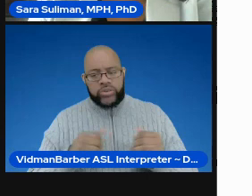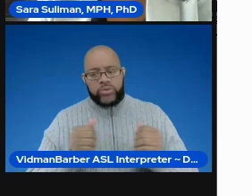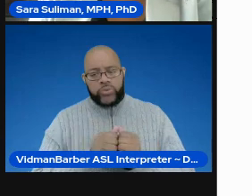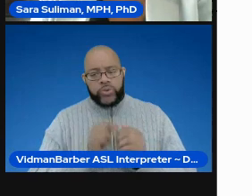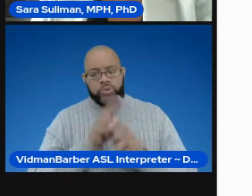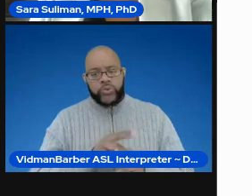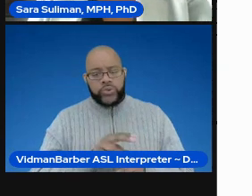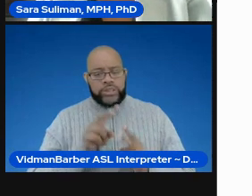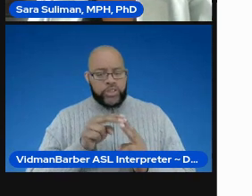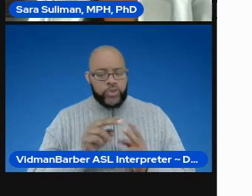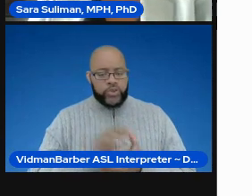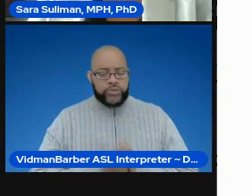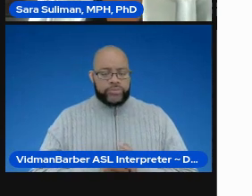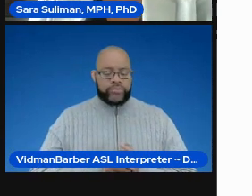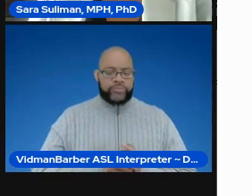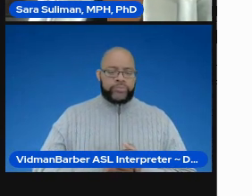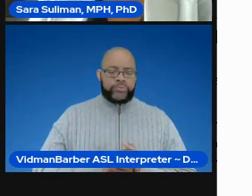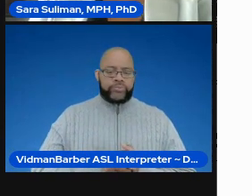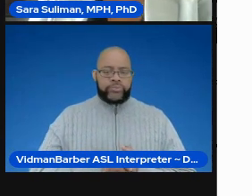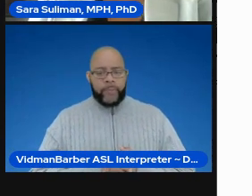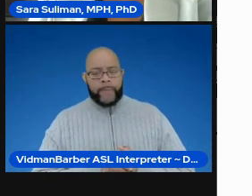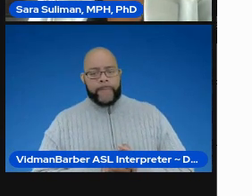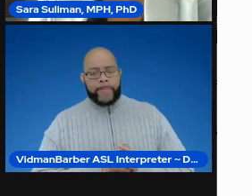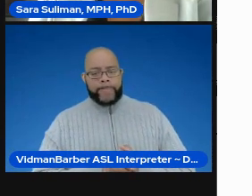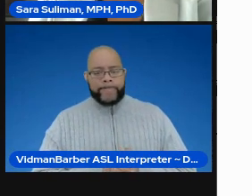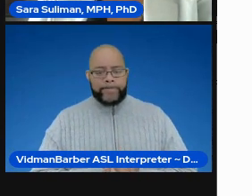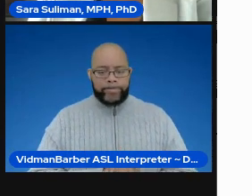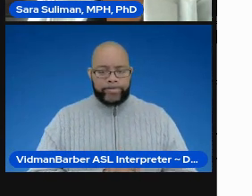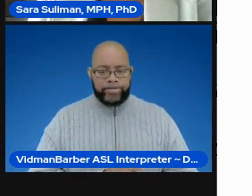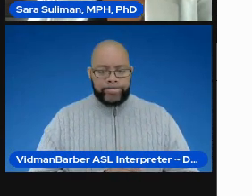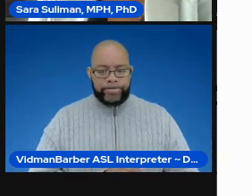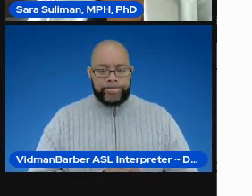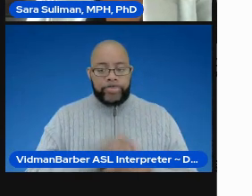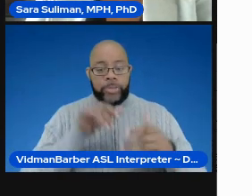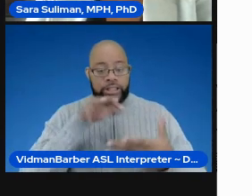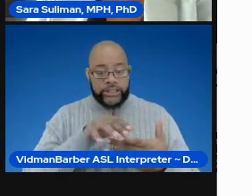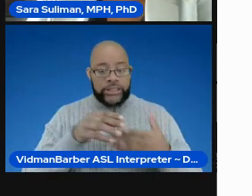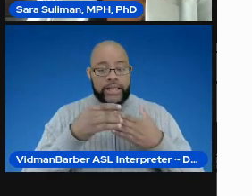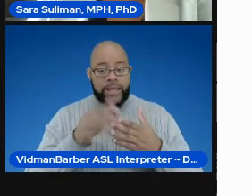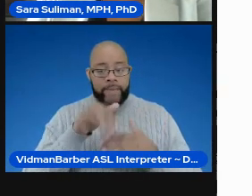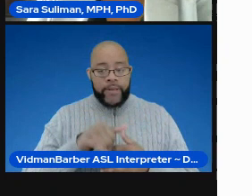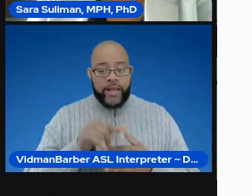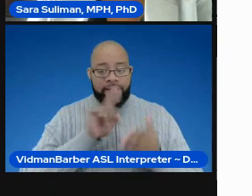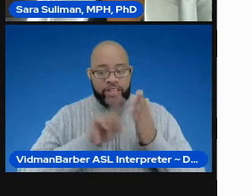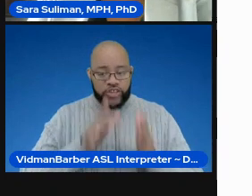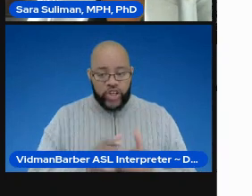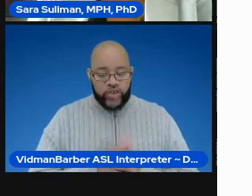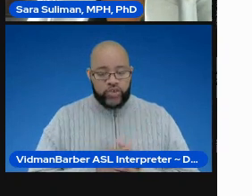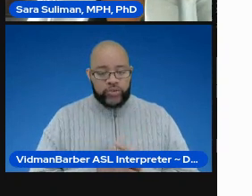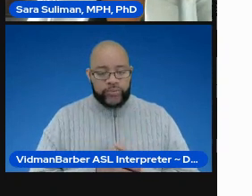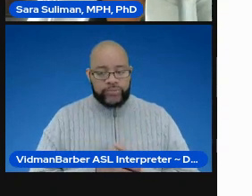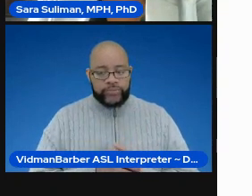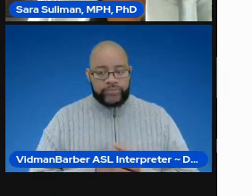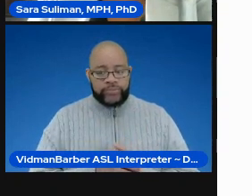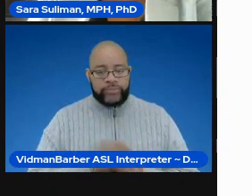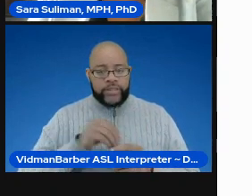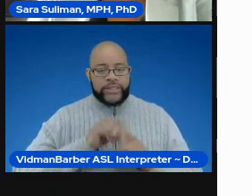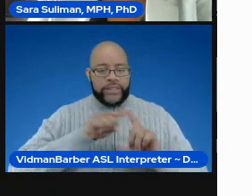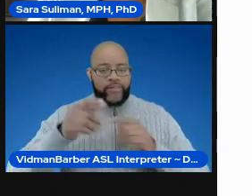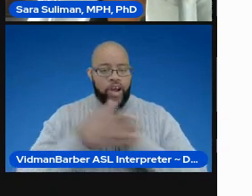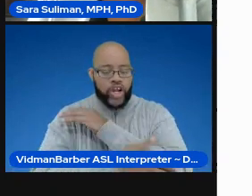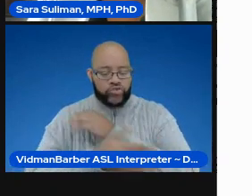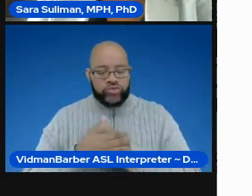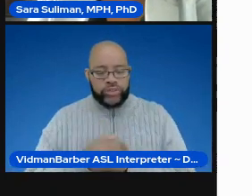using the reader. And the studies were led by the investigators in the different